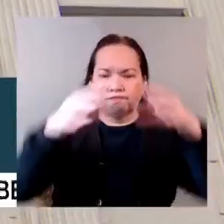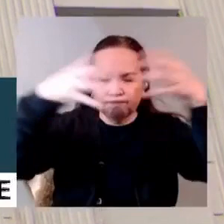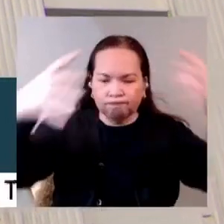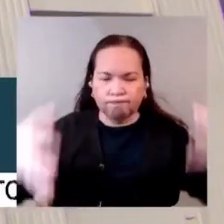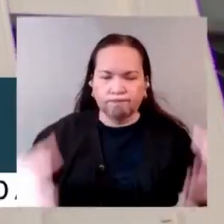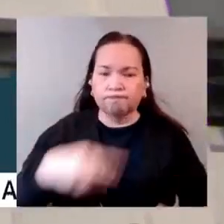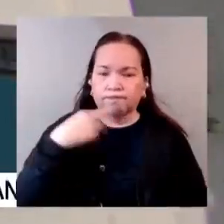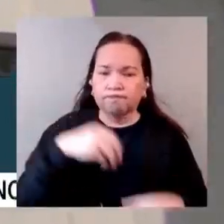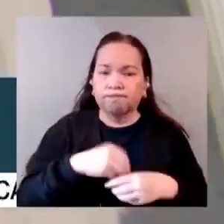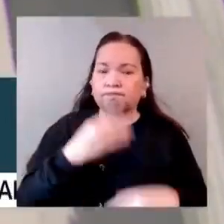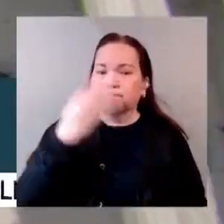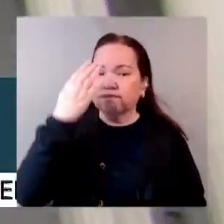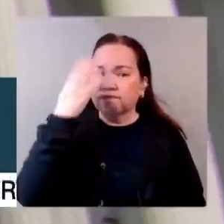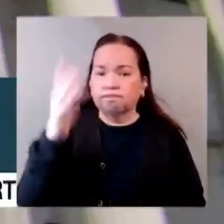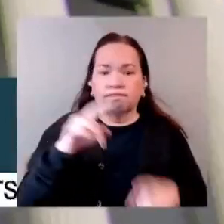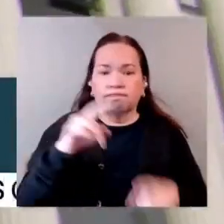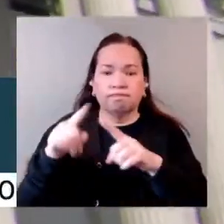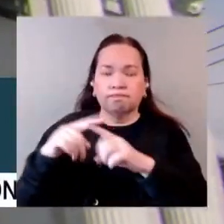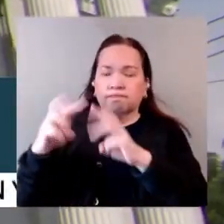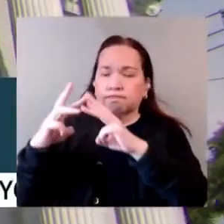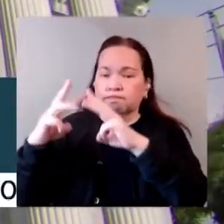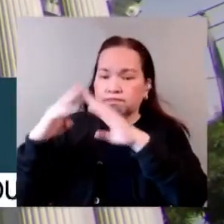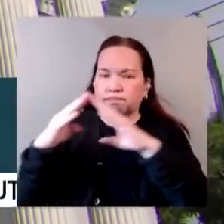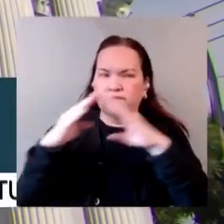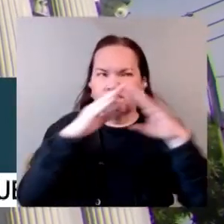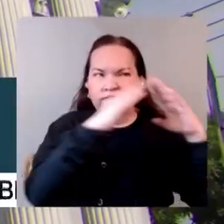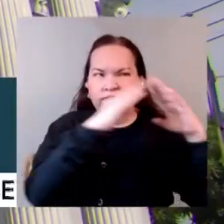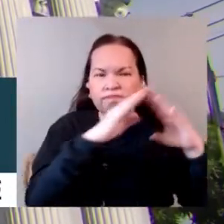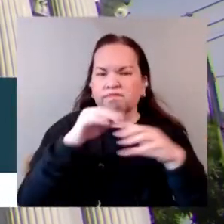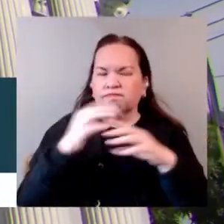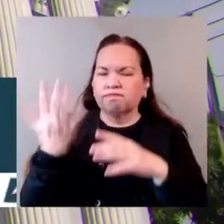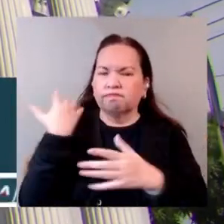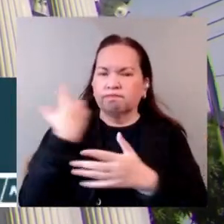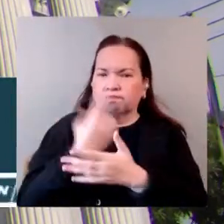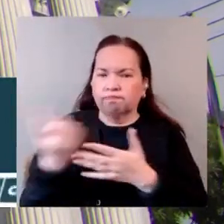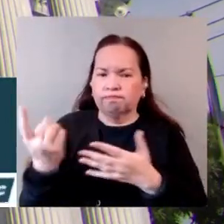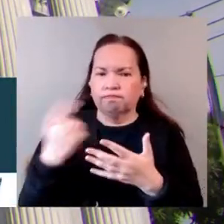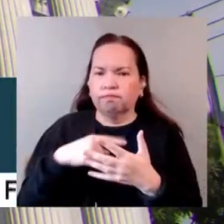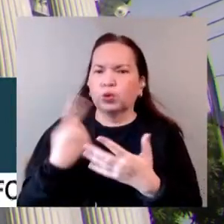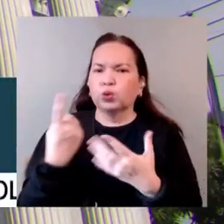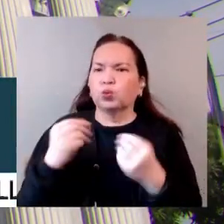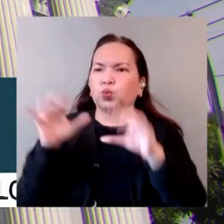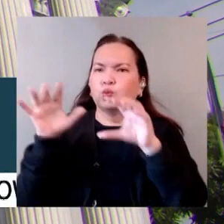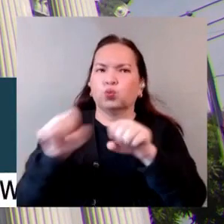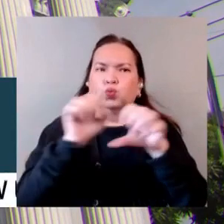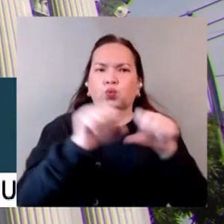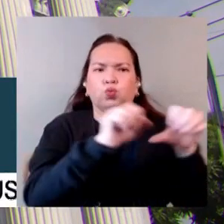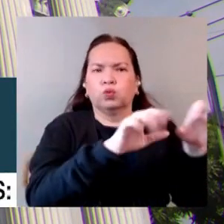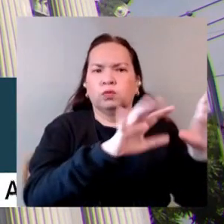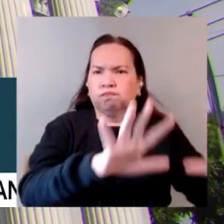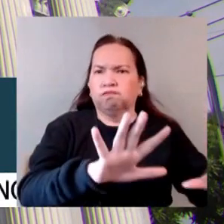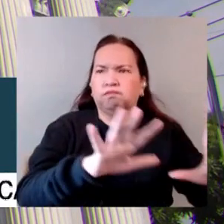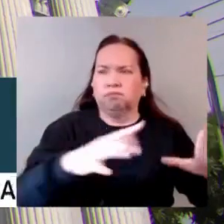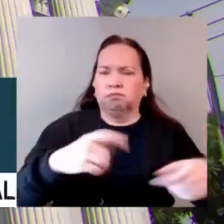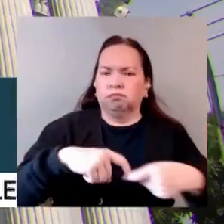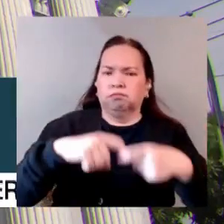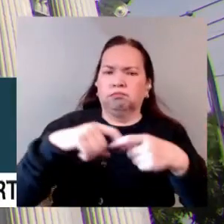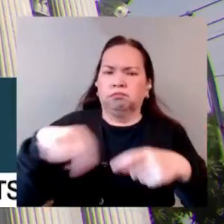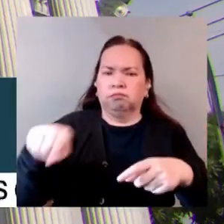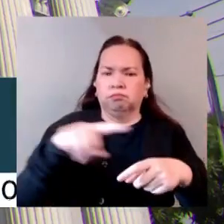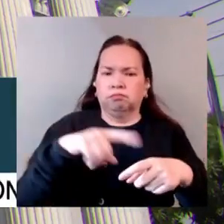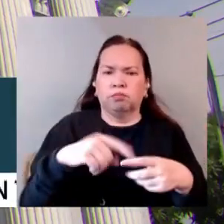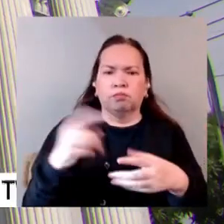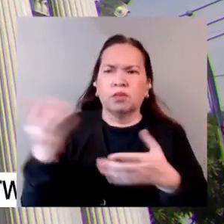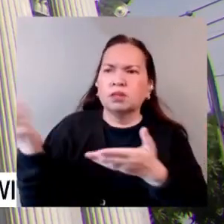in four different warehouses late last week. Warrants of seizure and detention were issued on suspicion the grains were smuggled and